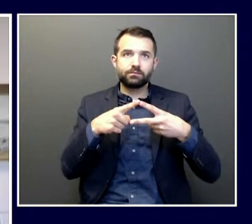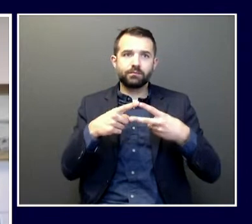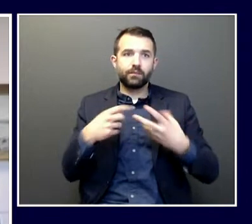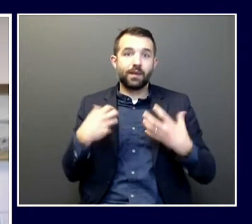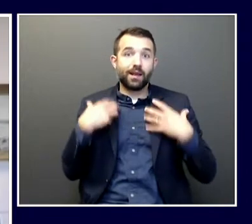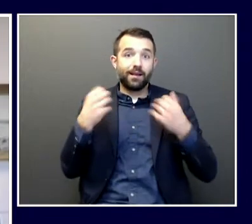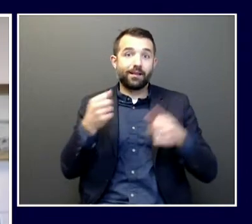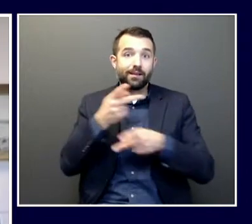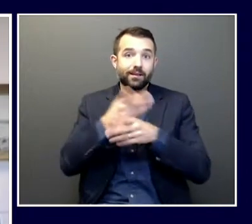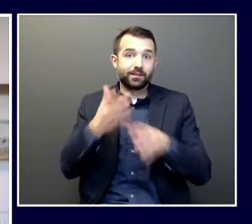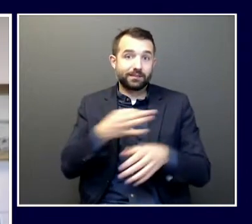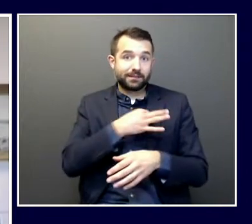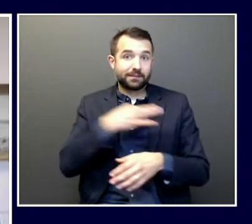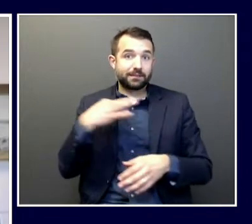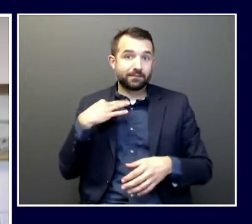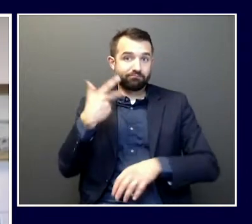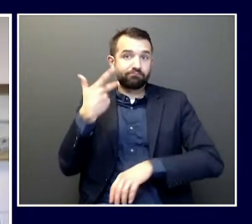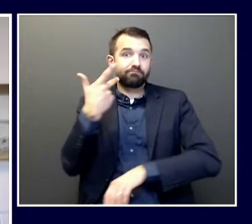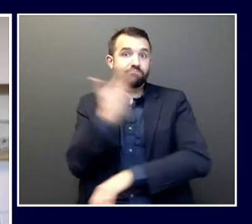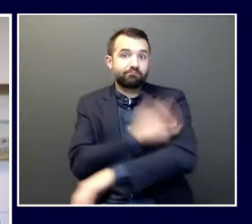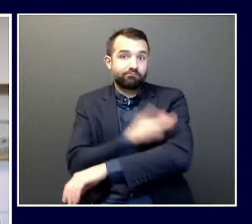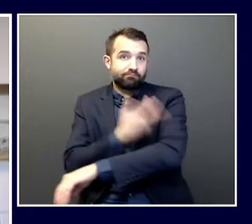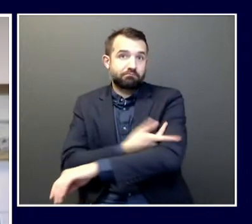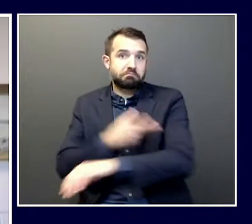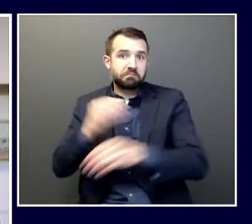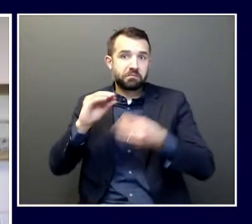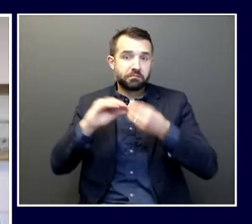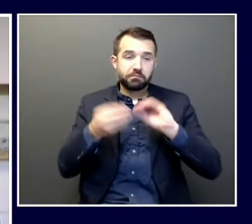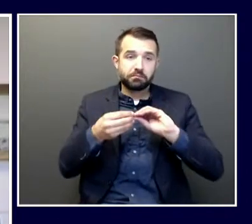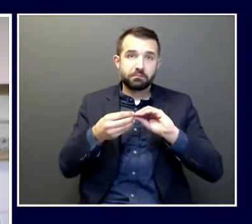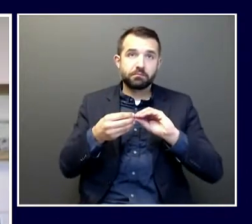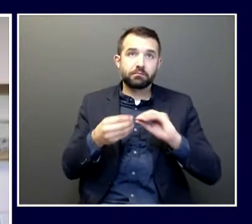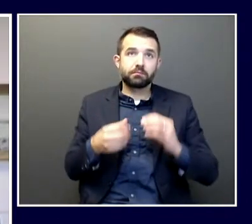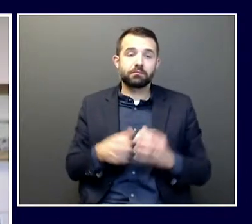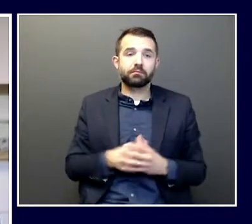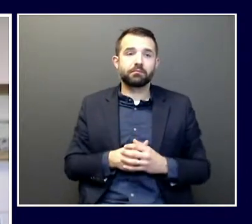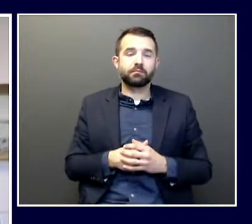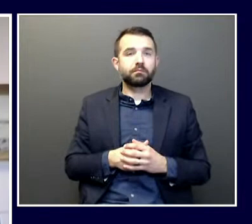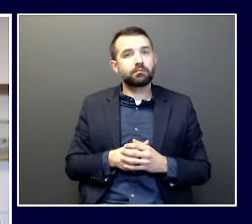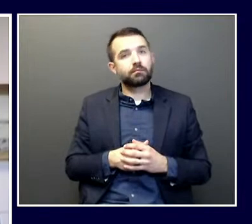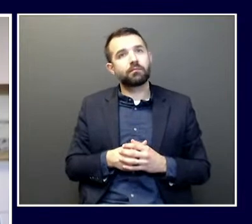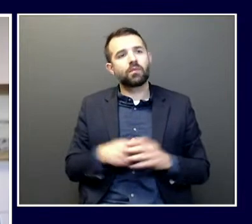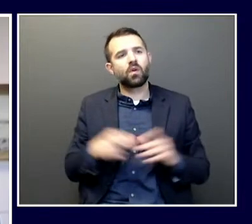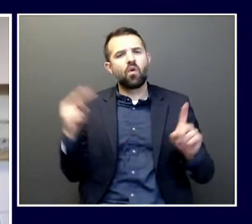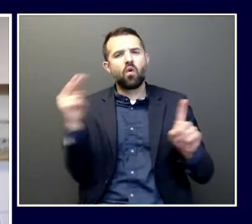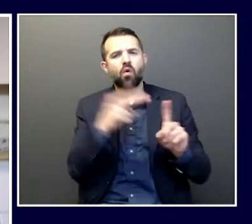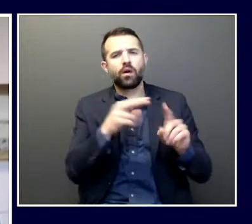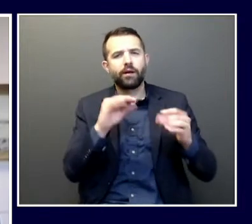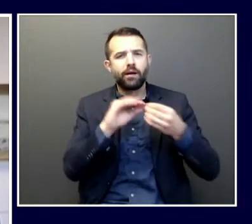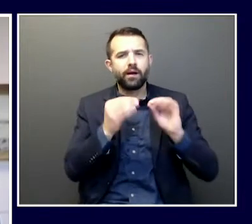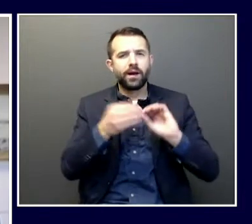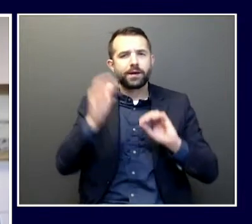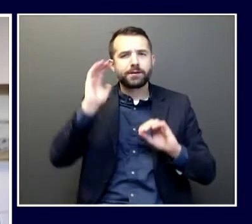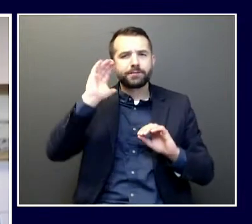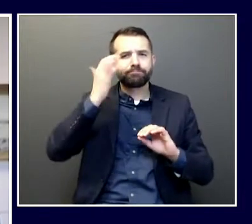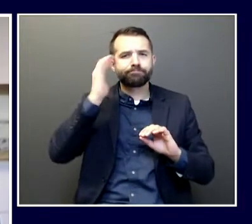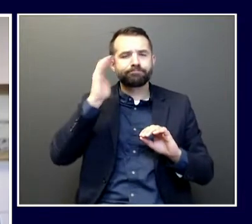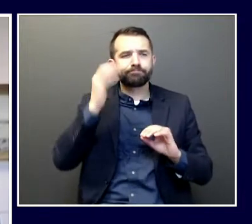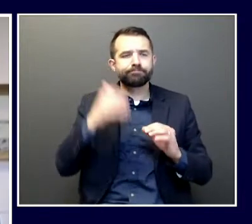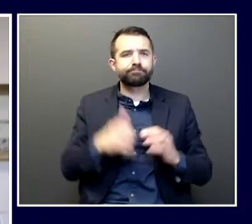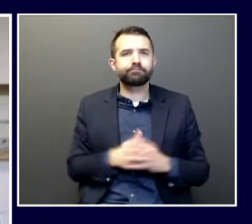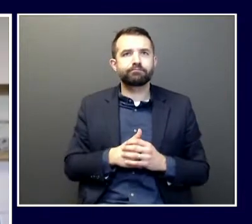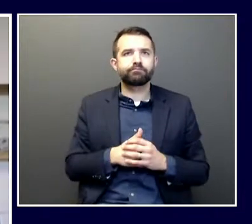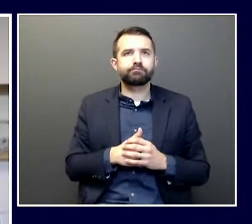rates. So I'm looking at these numbers, and it seems like it still ranges. Everyone's in the